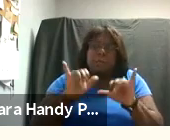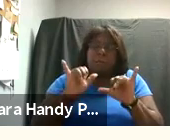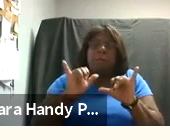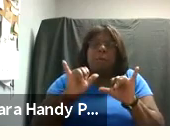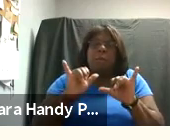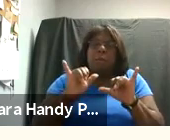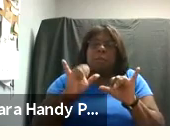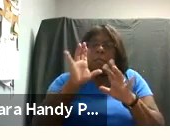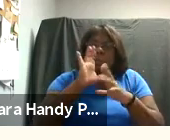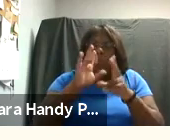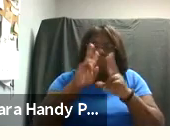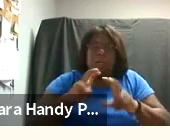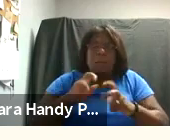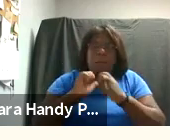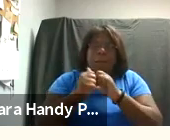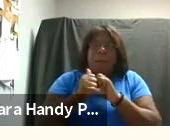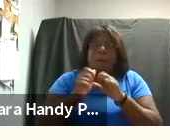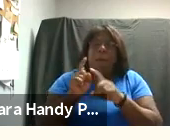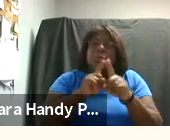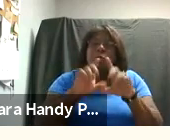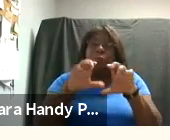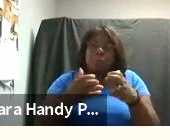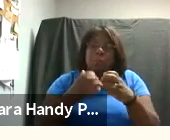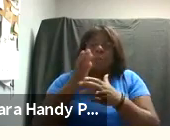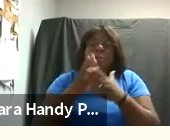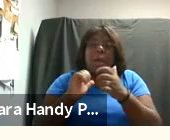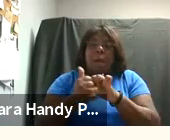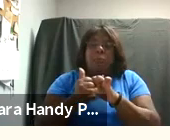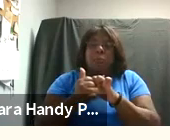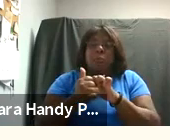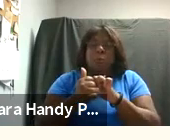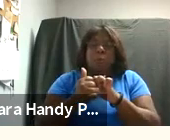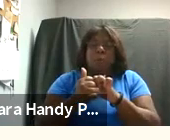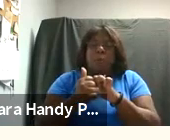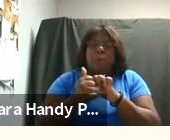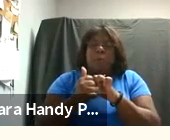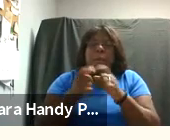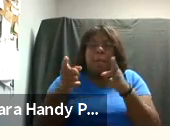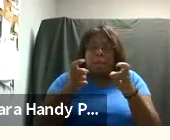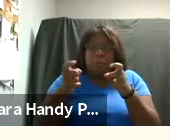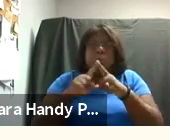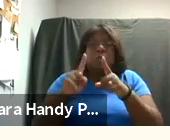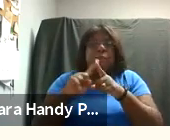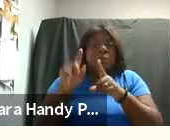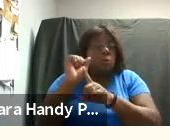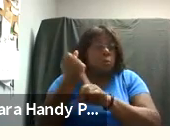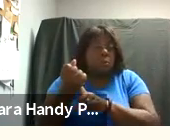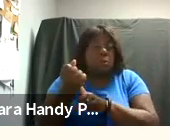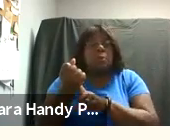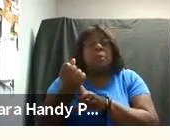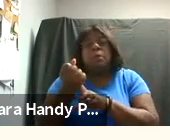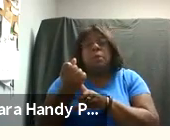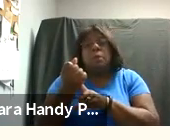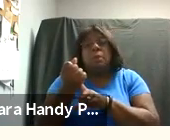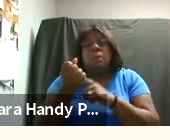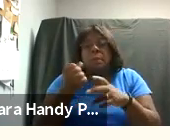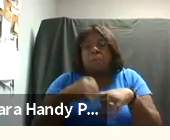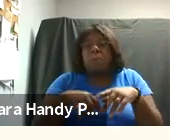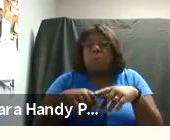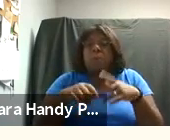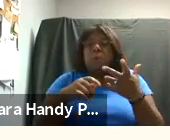look at how to, as a group, we can look at how to handle those situations in the future. We